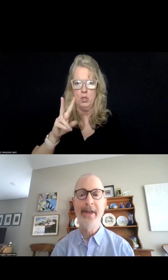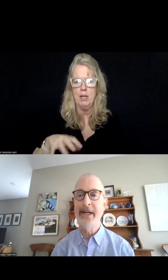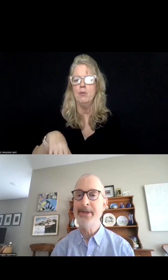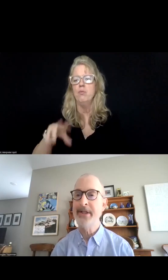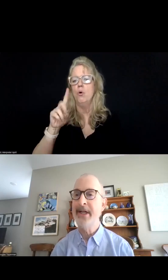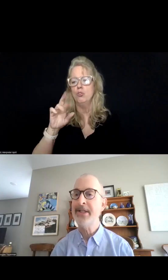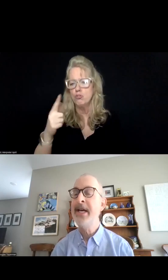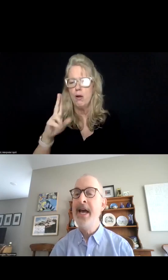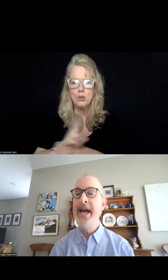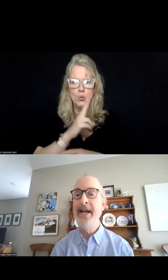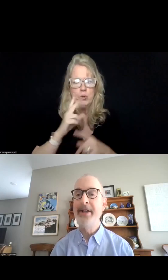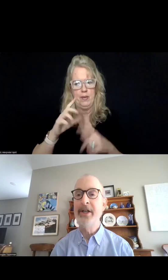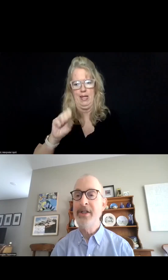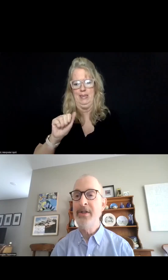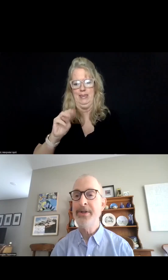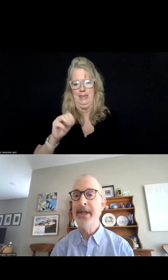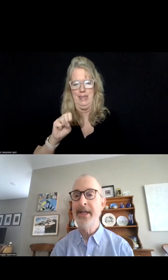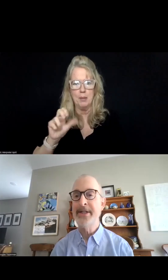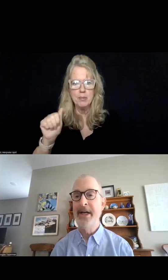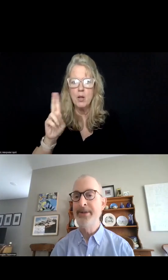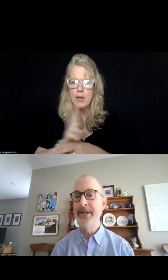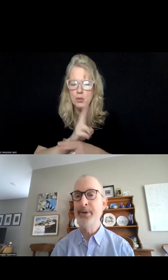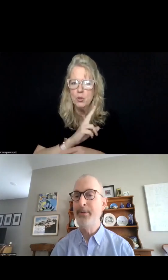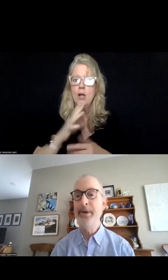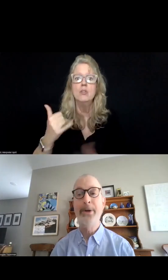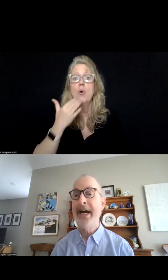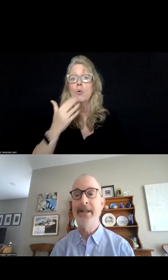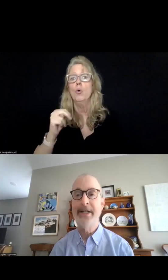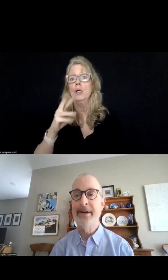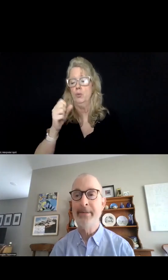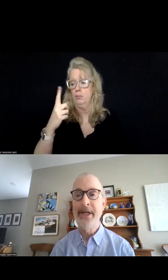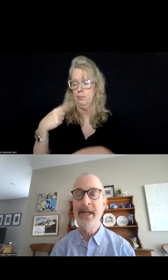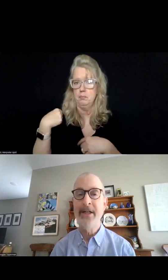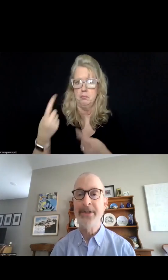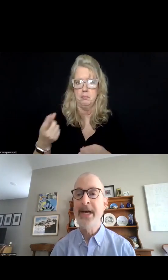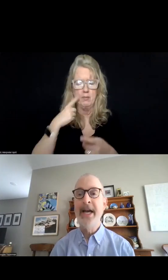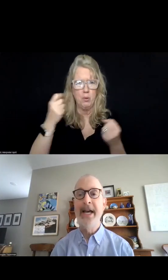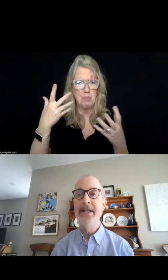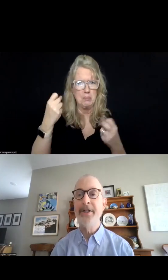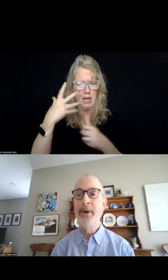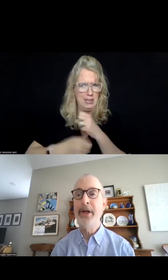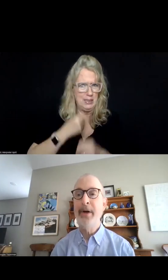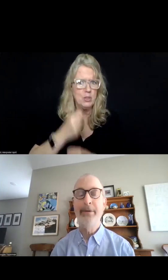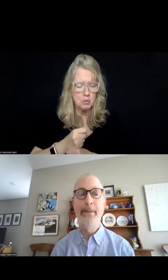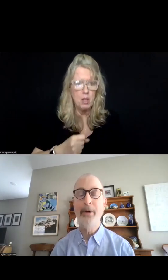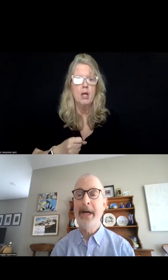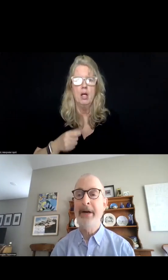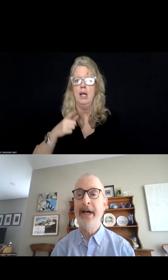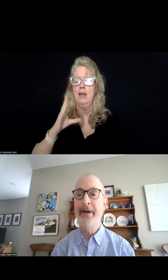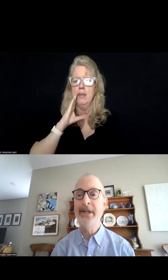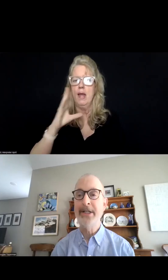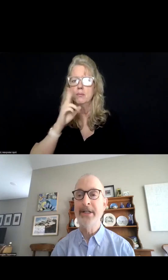and Health that SAMHSA conducts. And the good news is, since we've been tracking this data for many years, and the smoking rate for people